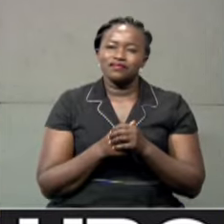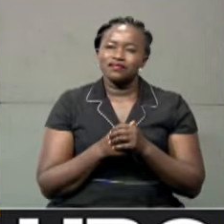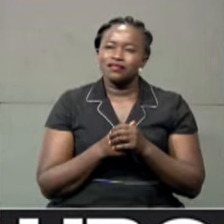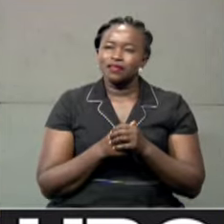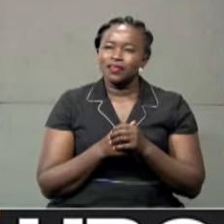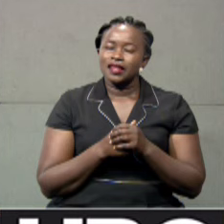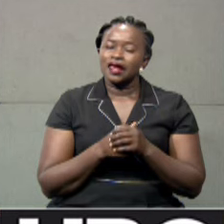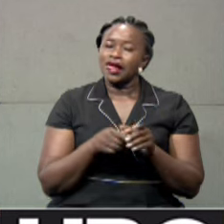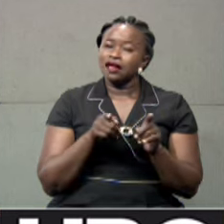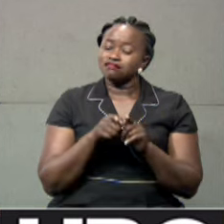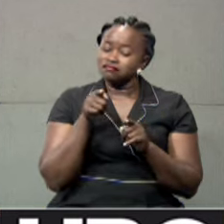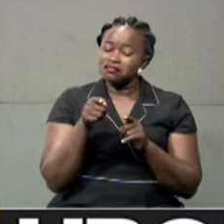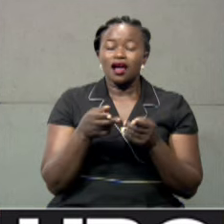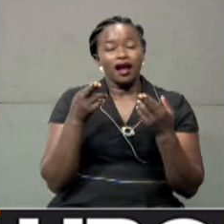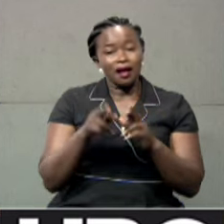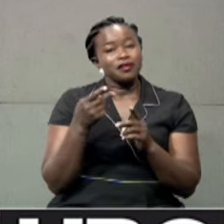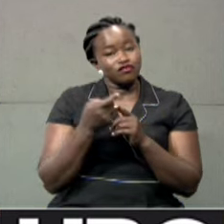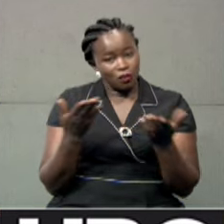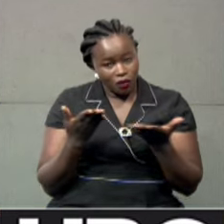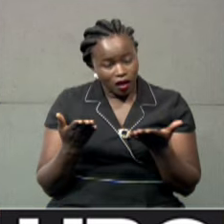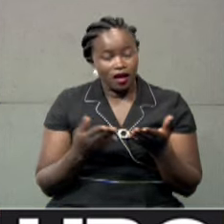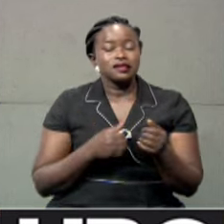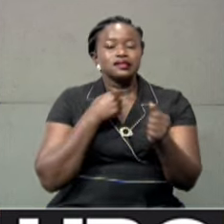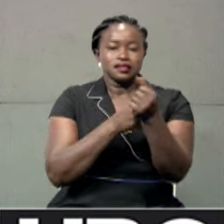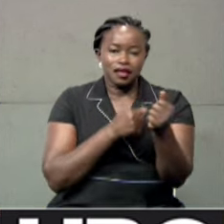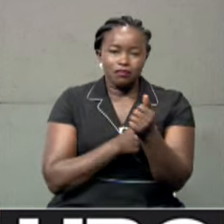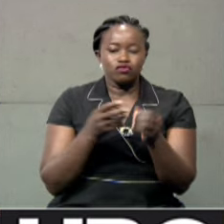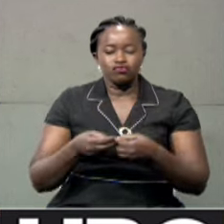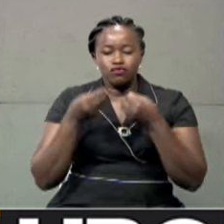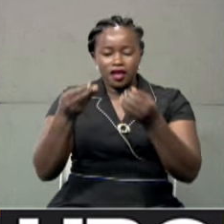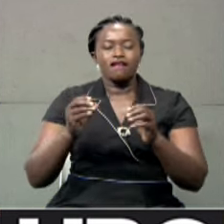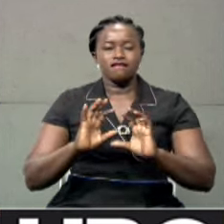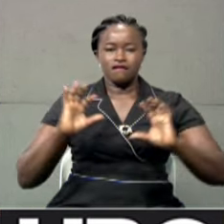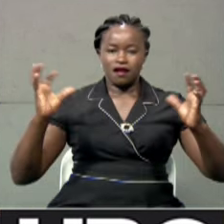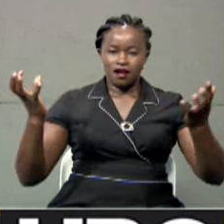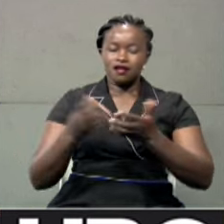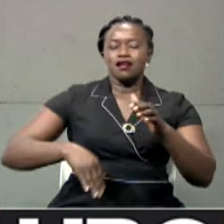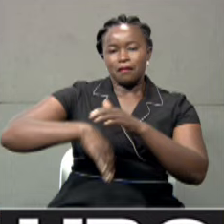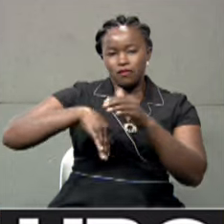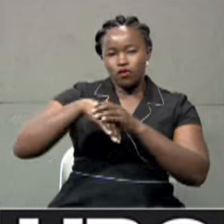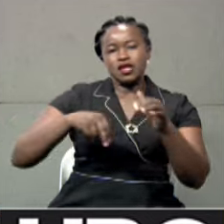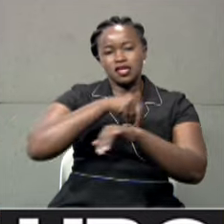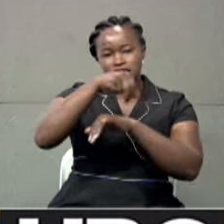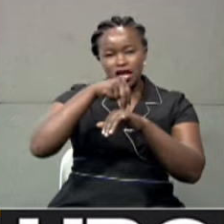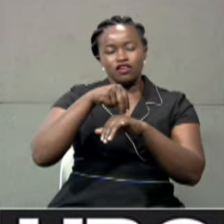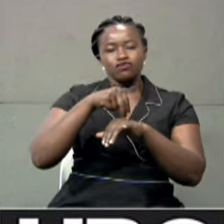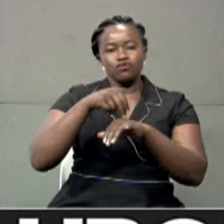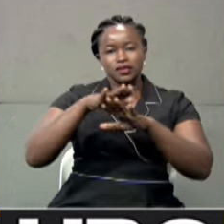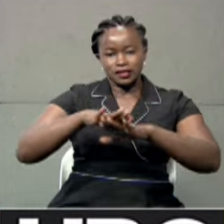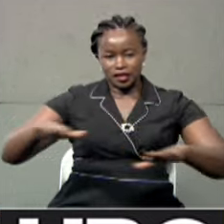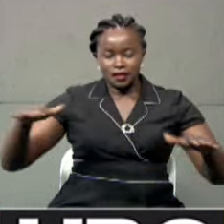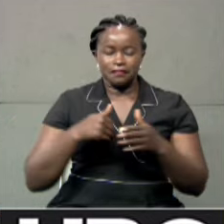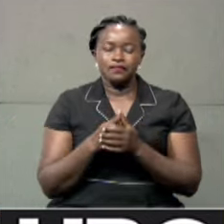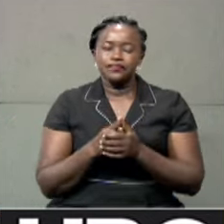And that is out of all the support that you have given to Nambole National Stadium. And we also want to thank